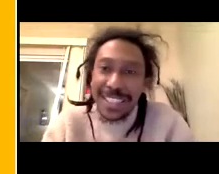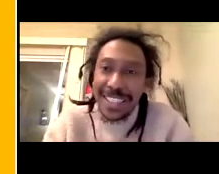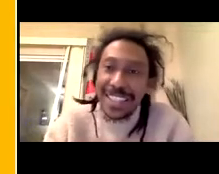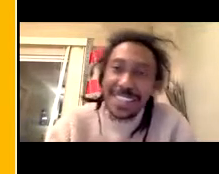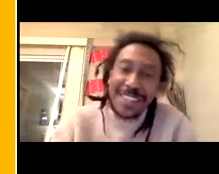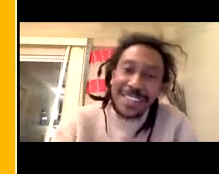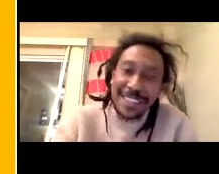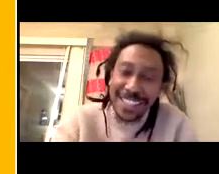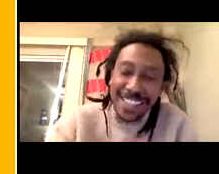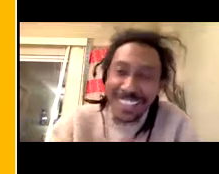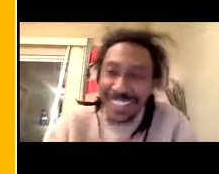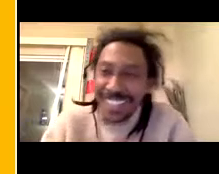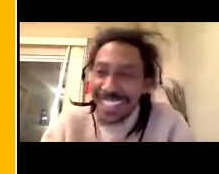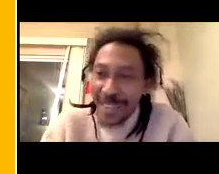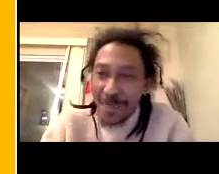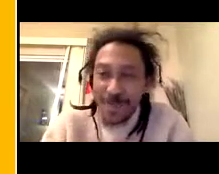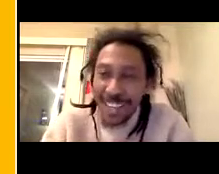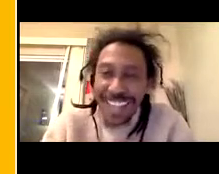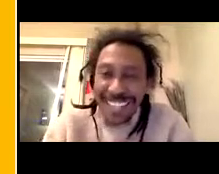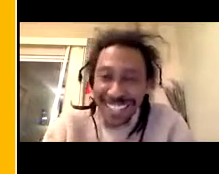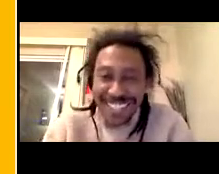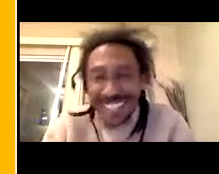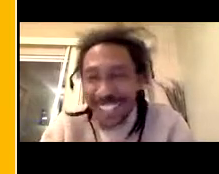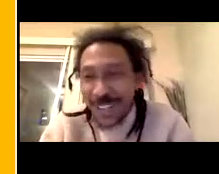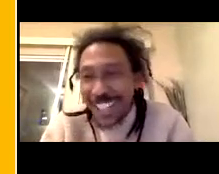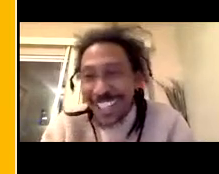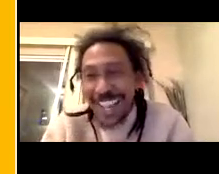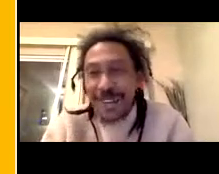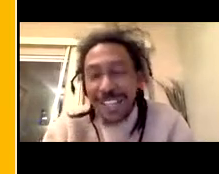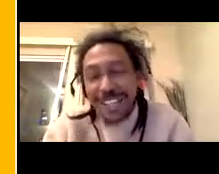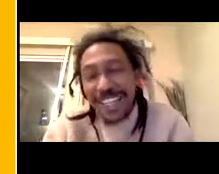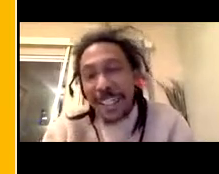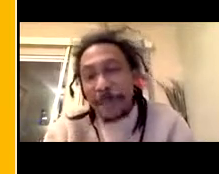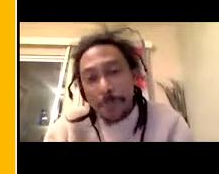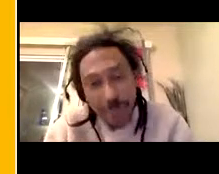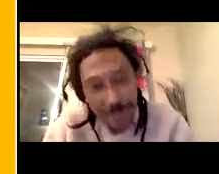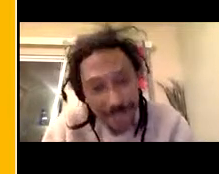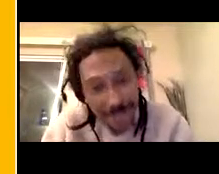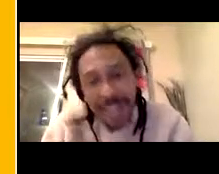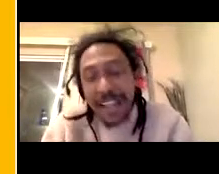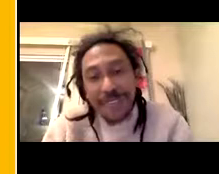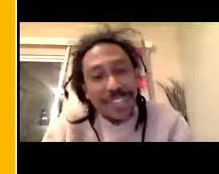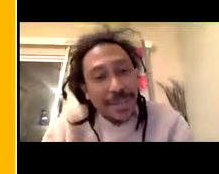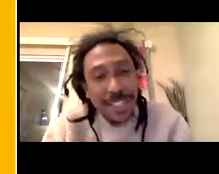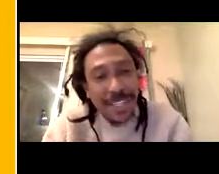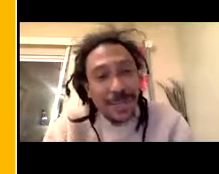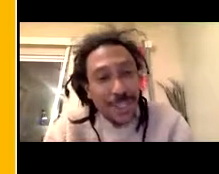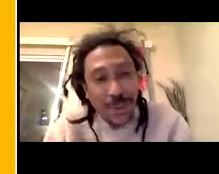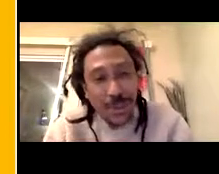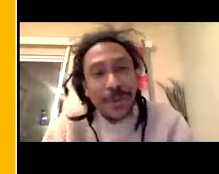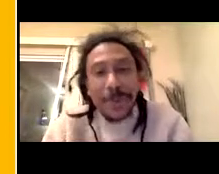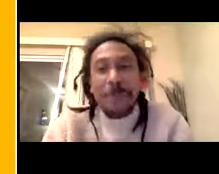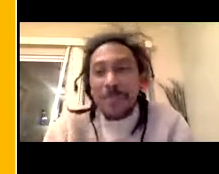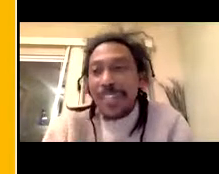this little step I did until right now. And then I have a coming up show